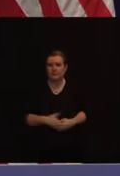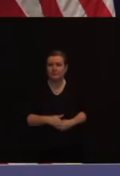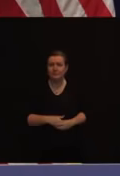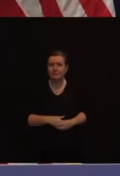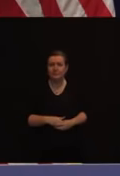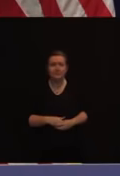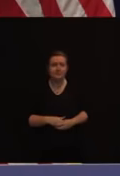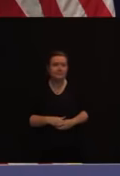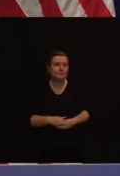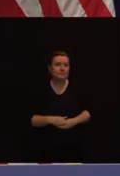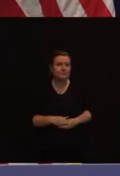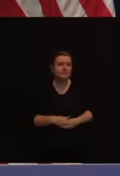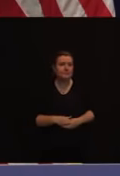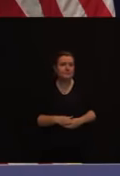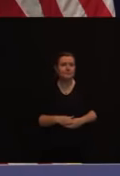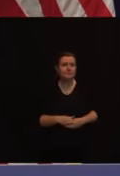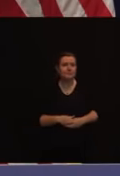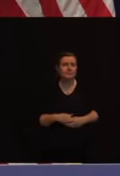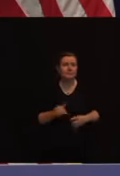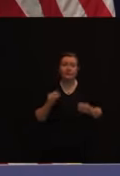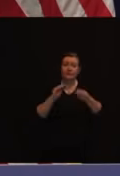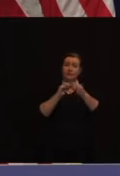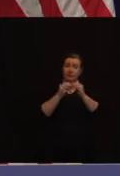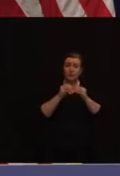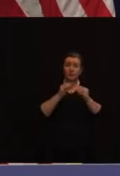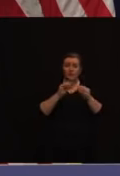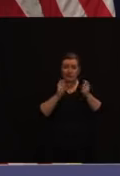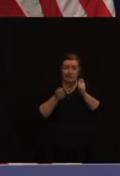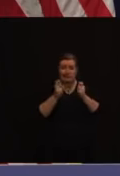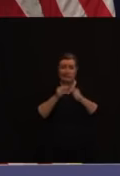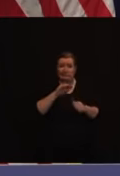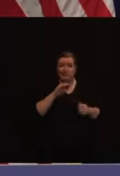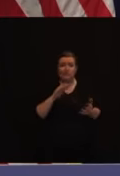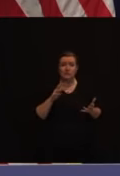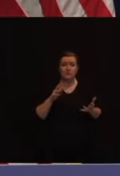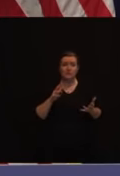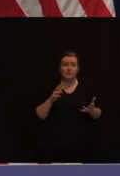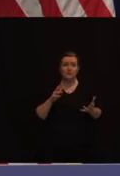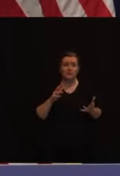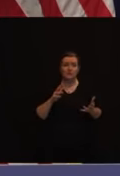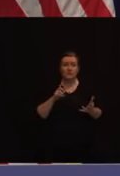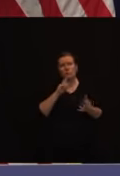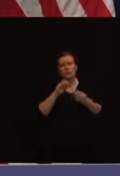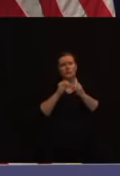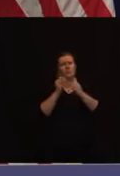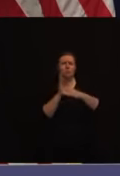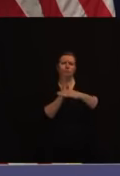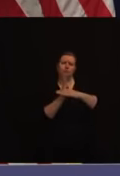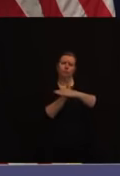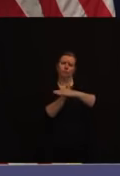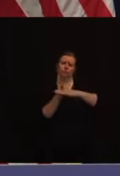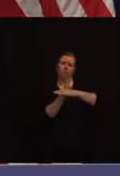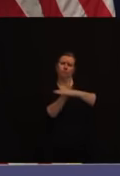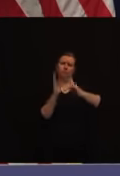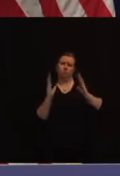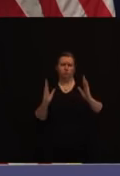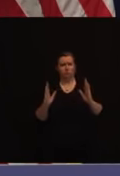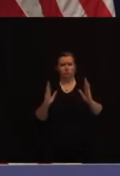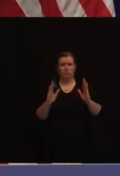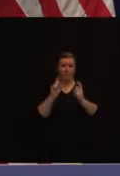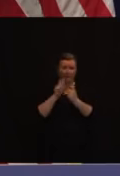we can fine tune that, we will. We give a range because we would be irresponsible otherwise to give a point estimate because it's